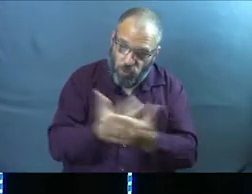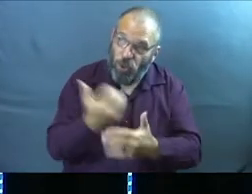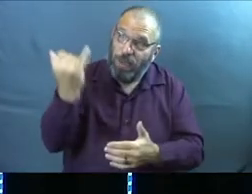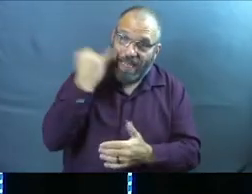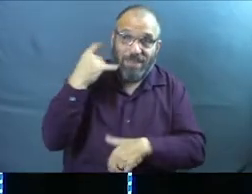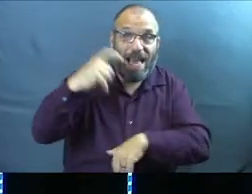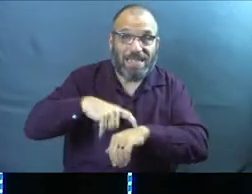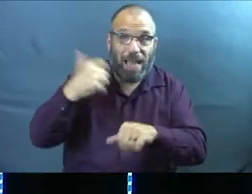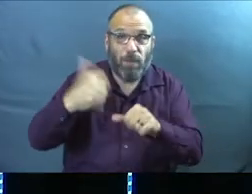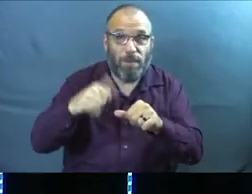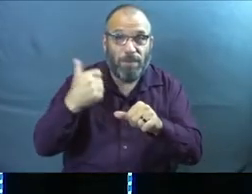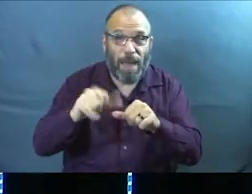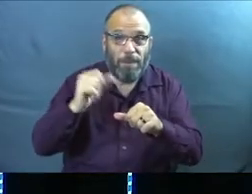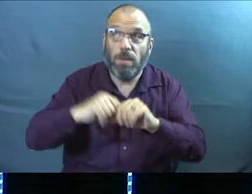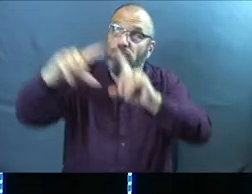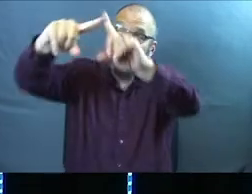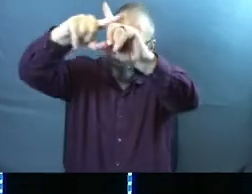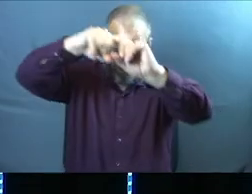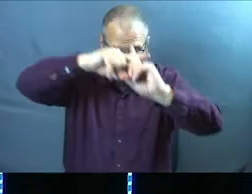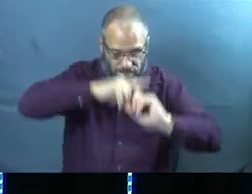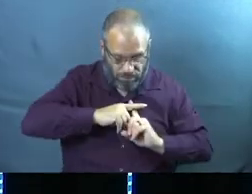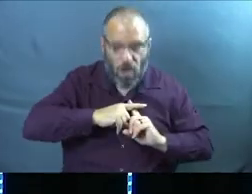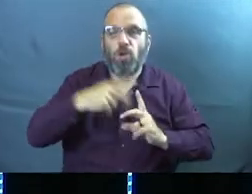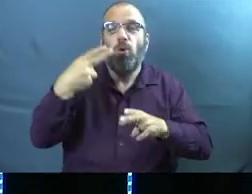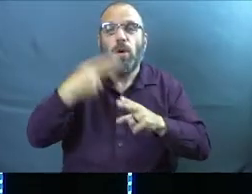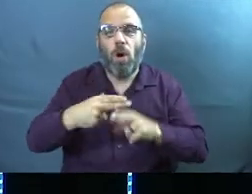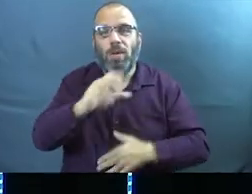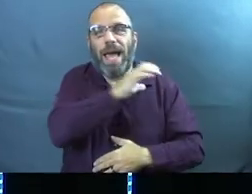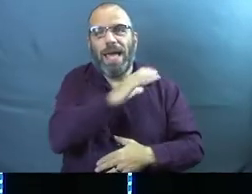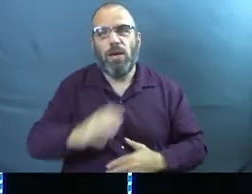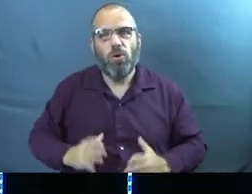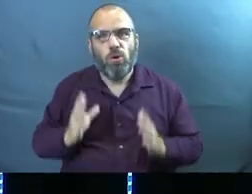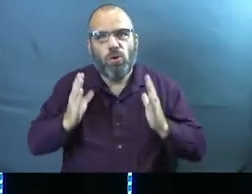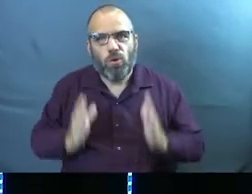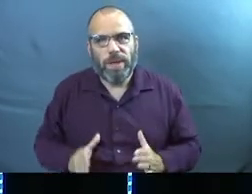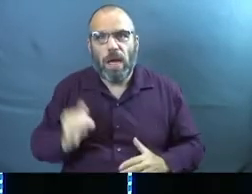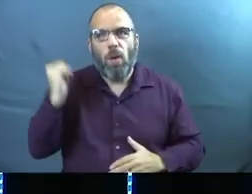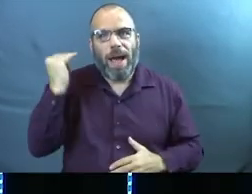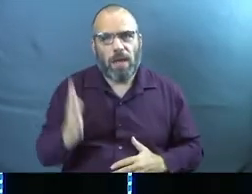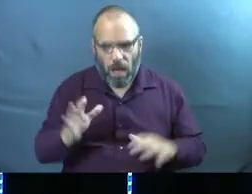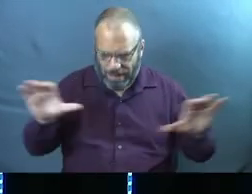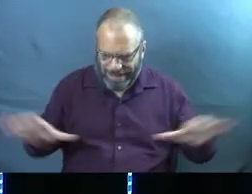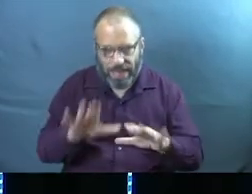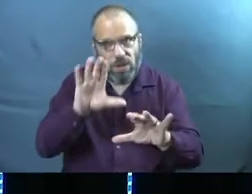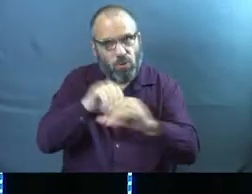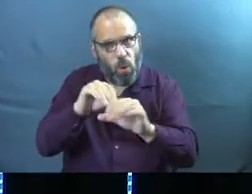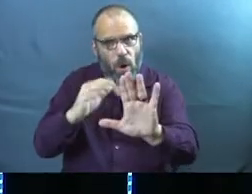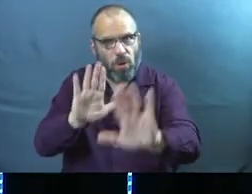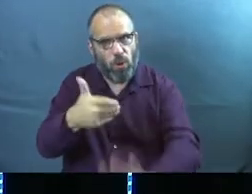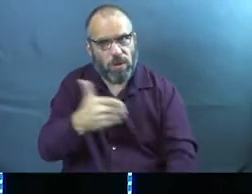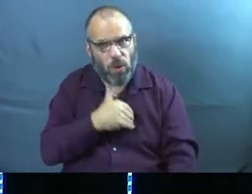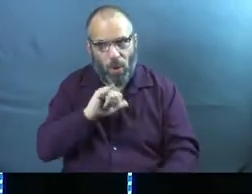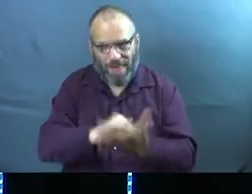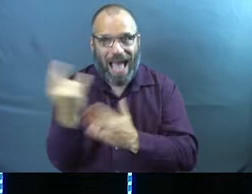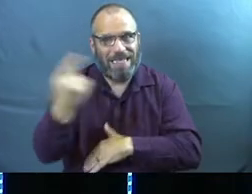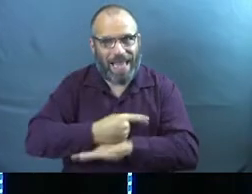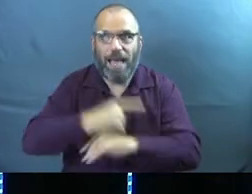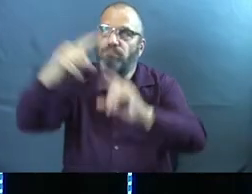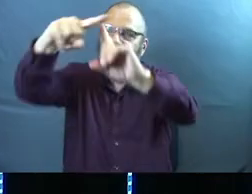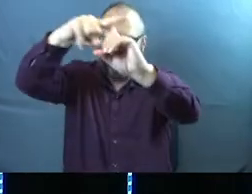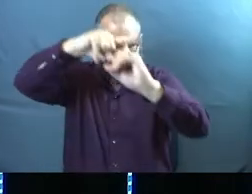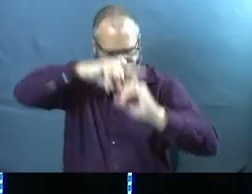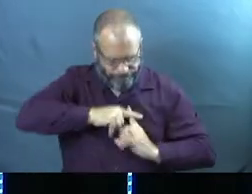that moment of surrender, you're a Christian today because God did something amazing inside your soul when that happened.